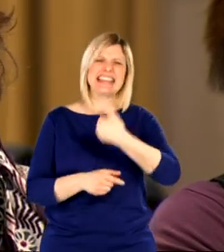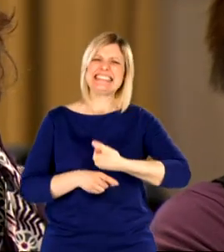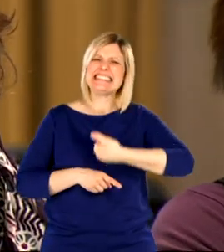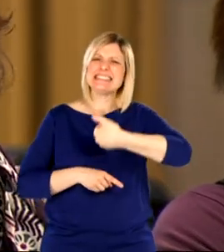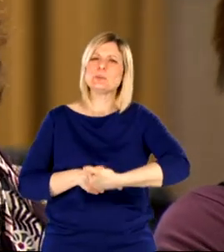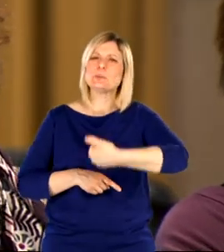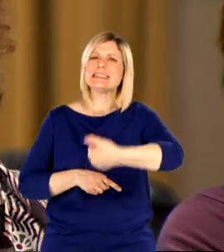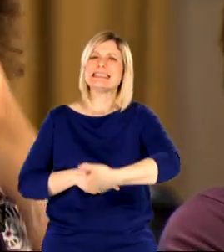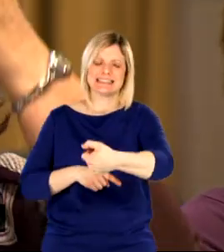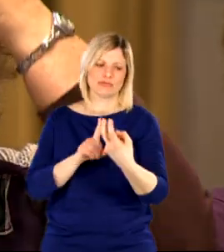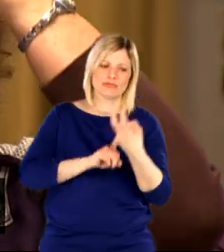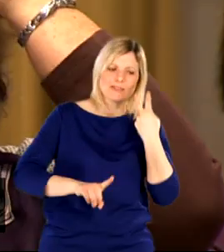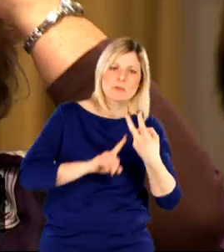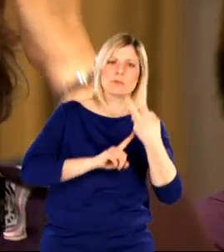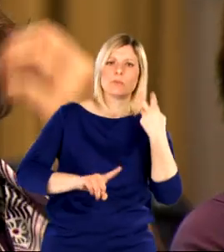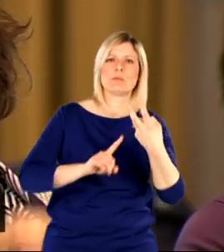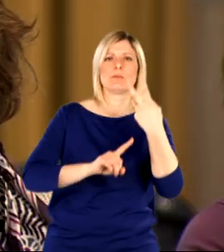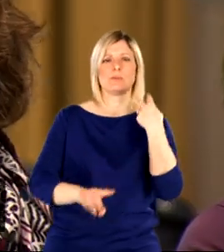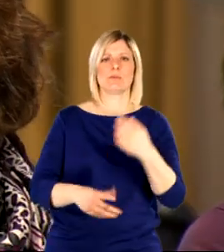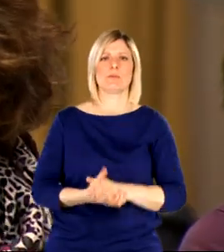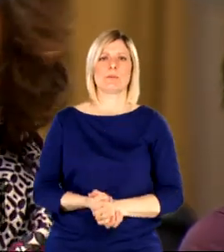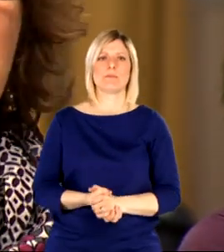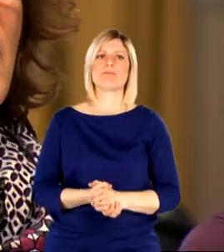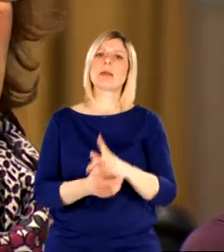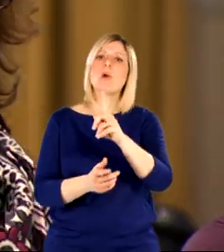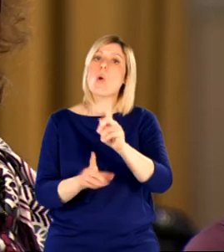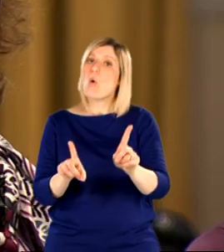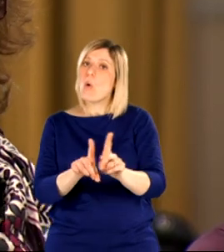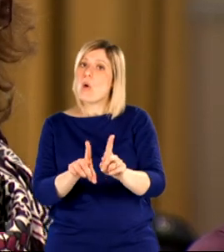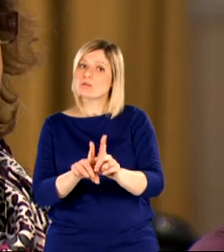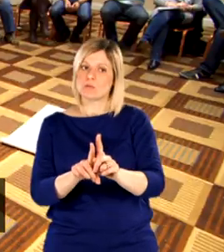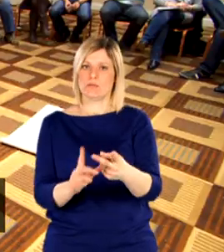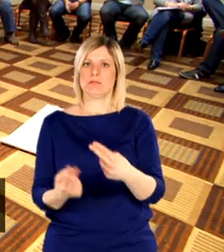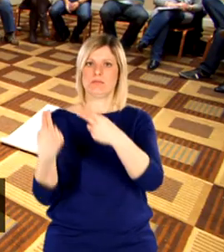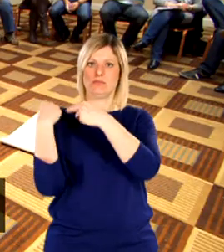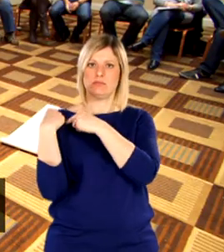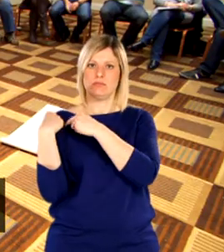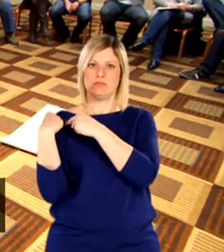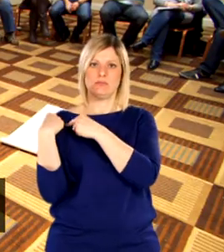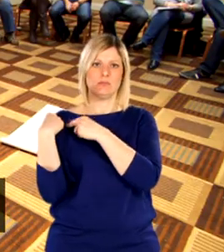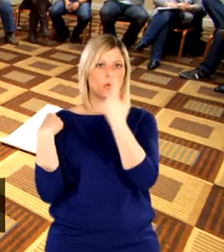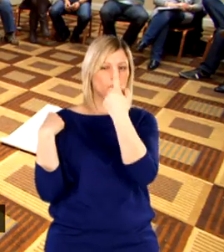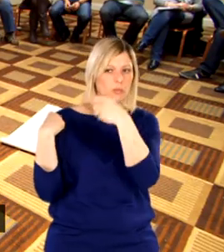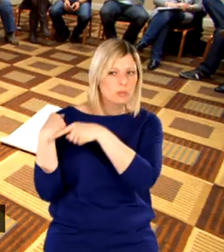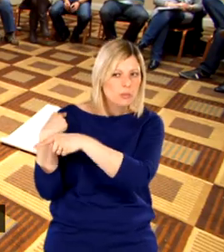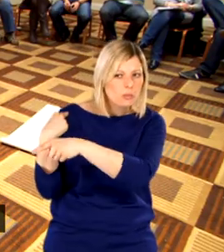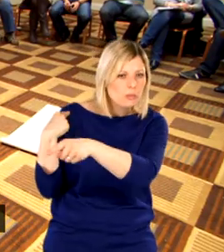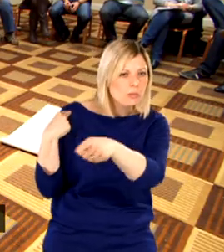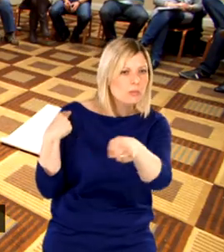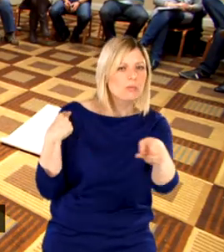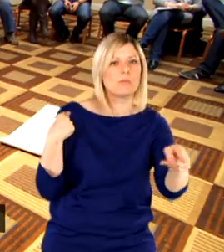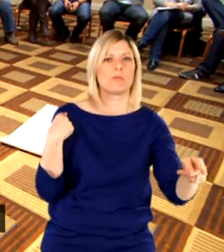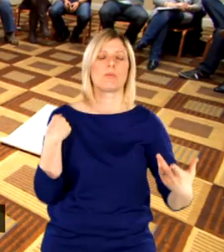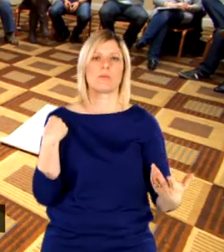it's every 6 weeks. Every 6 weeks for little ones we do generally. Yeah, and then also the responsibility is specified as well of who's got